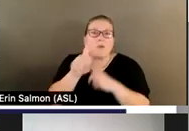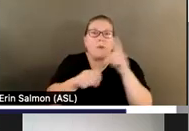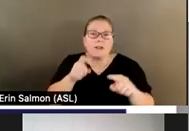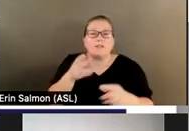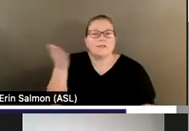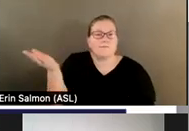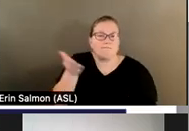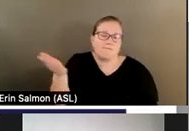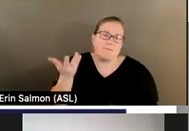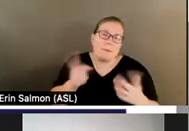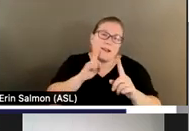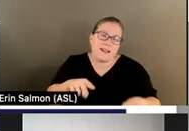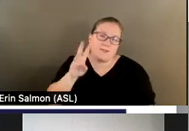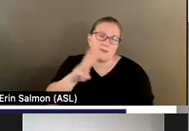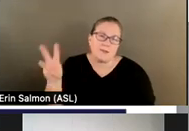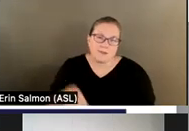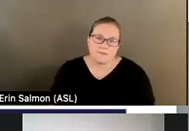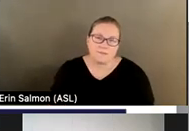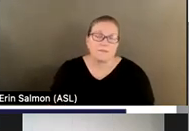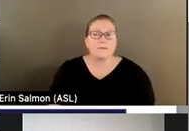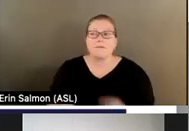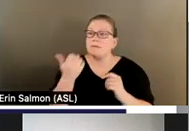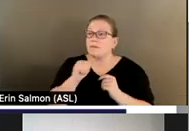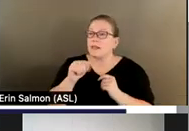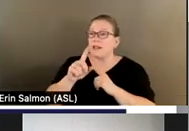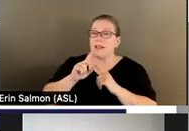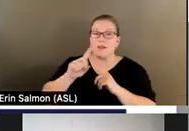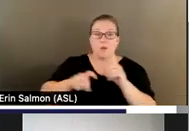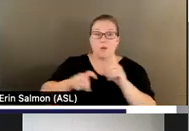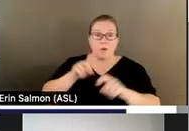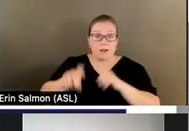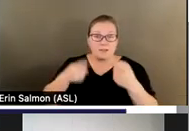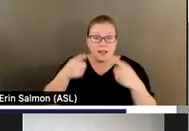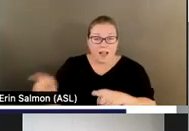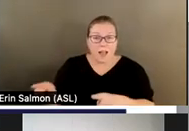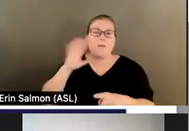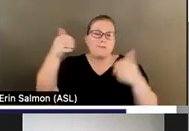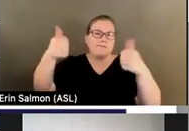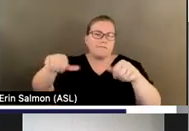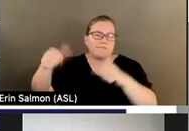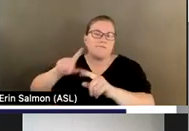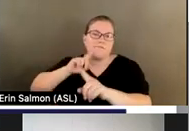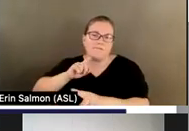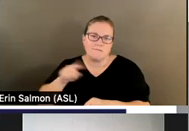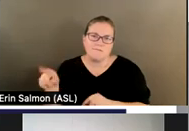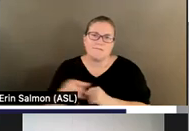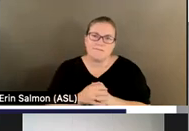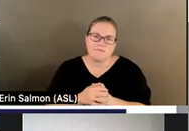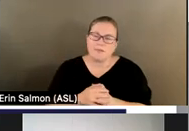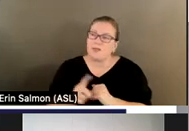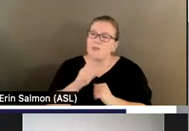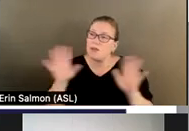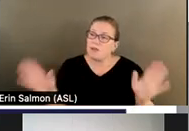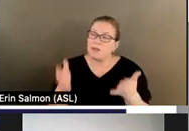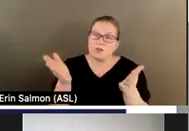but we will get you answers posted to questions that come in via this website, and we encourage you to